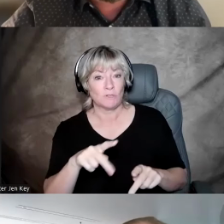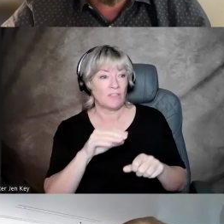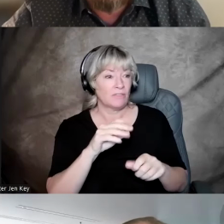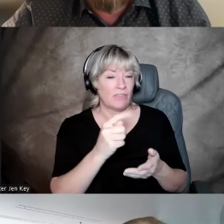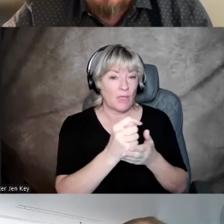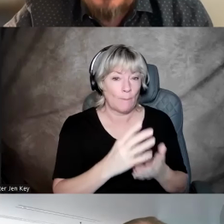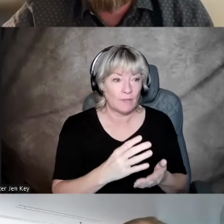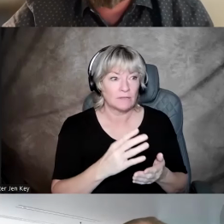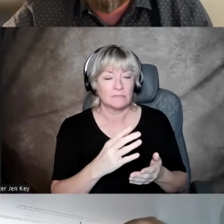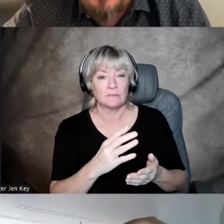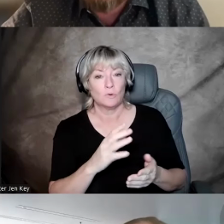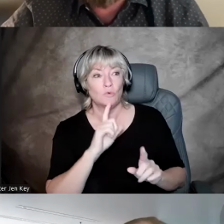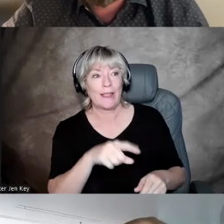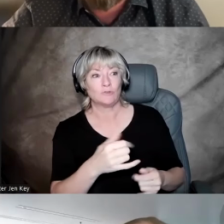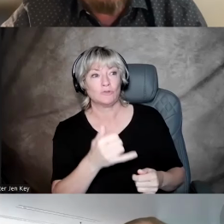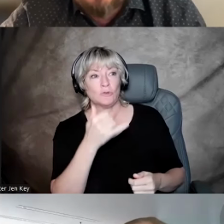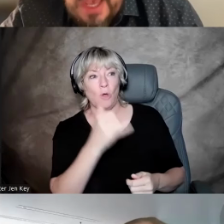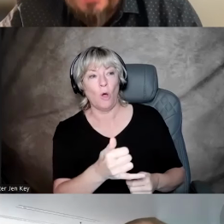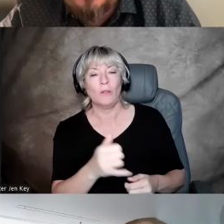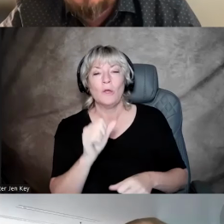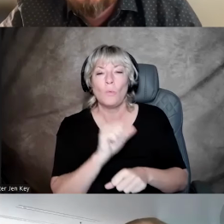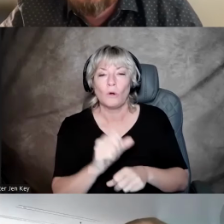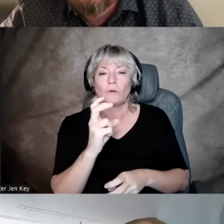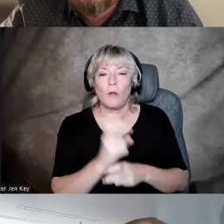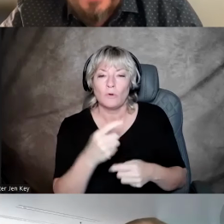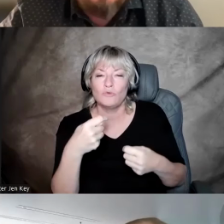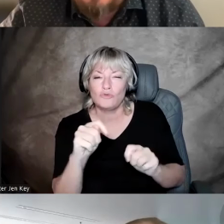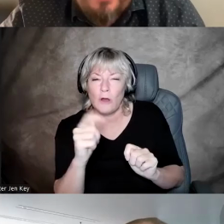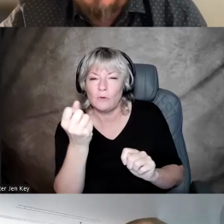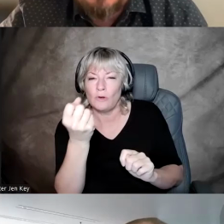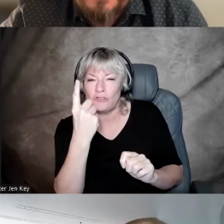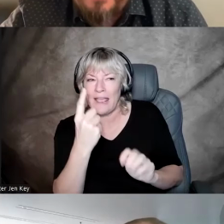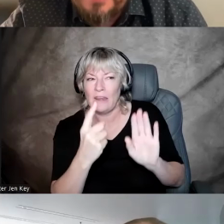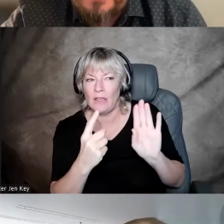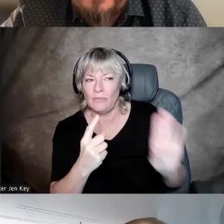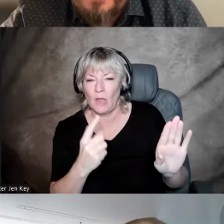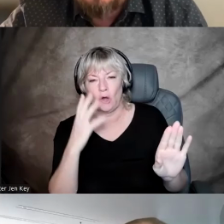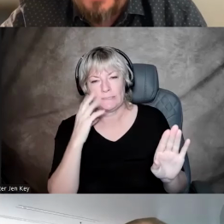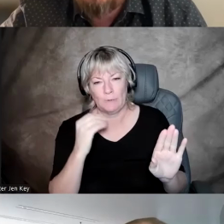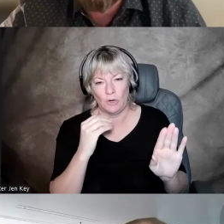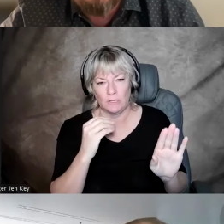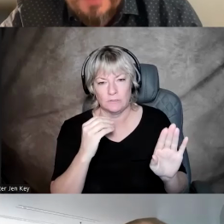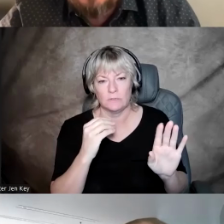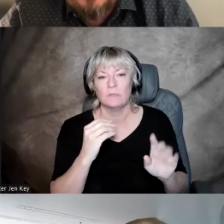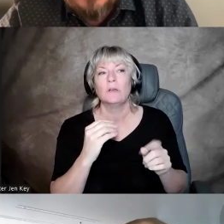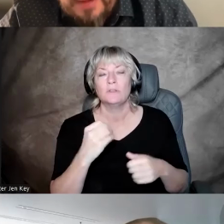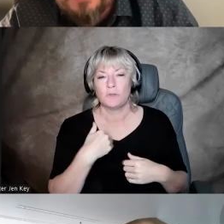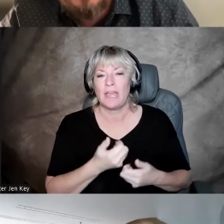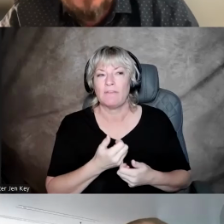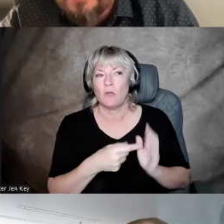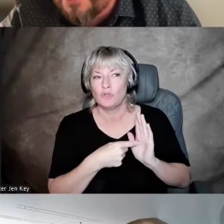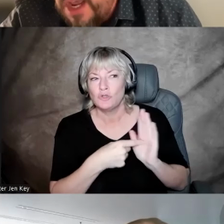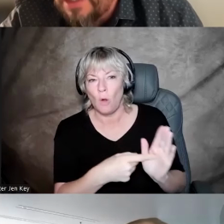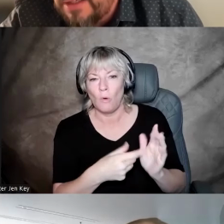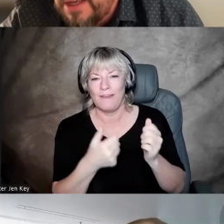has worked hard to try and understand the client or caller's experience. So they have expressed an attempt